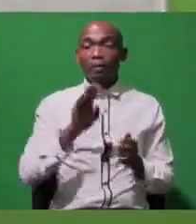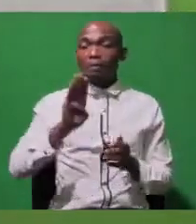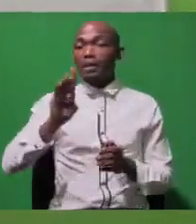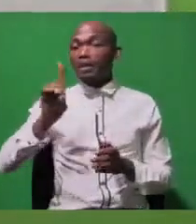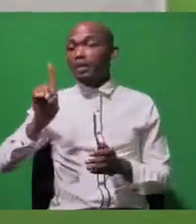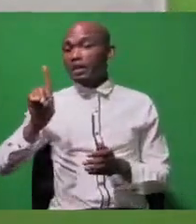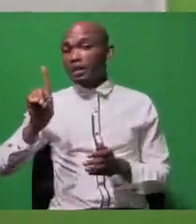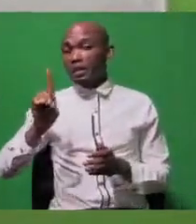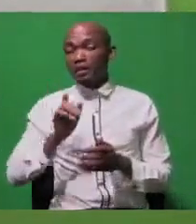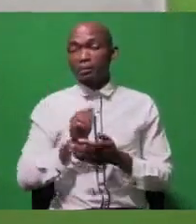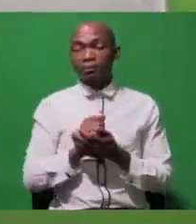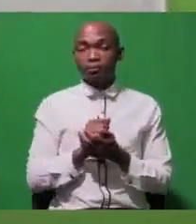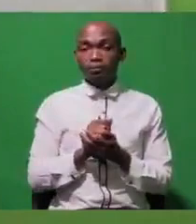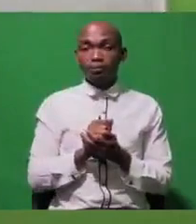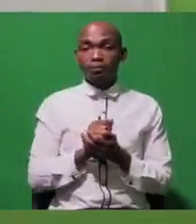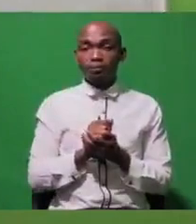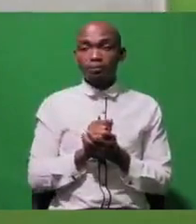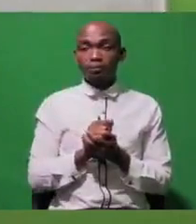BD